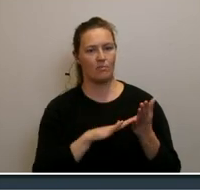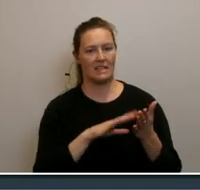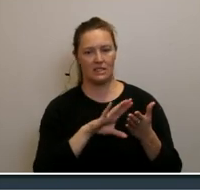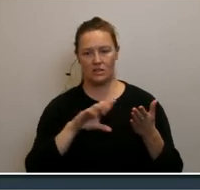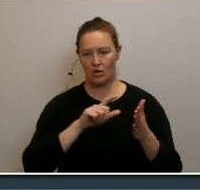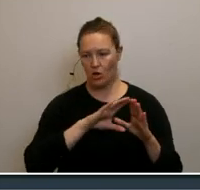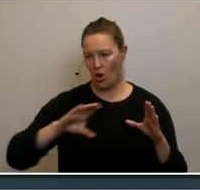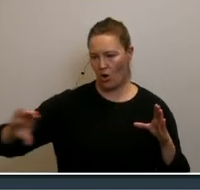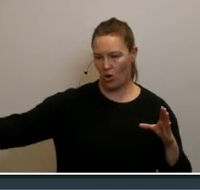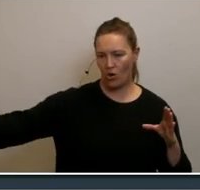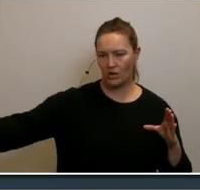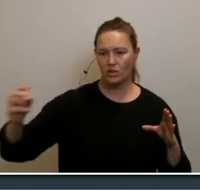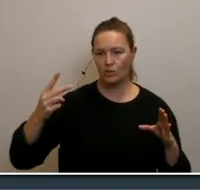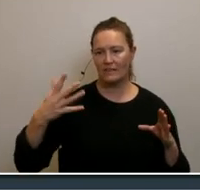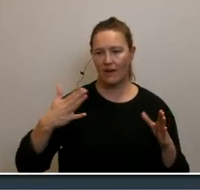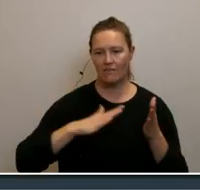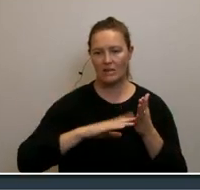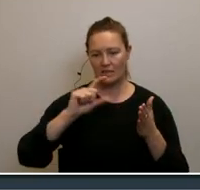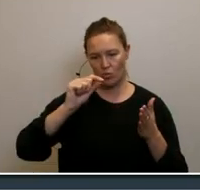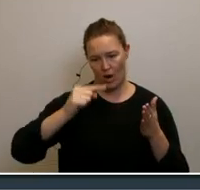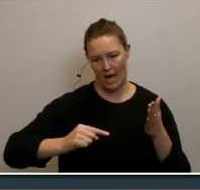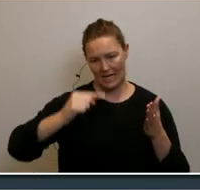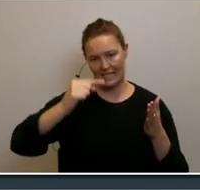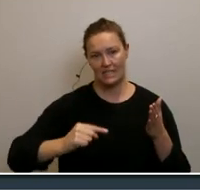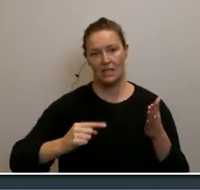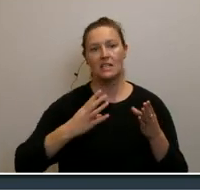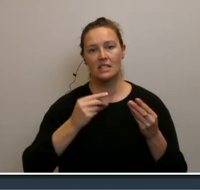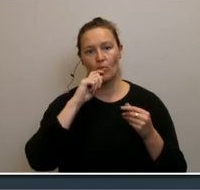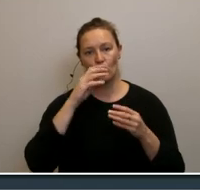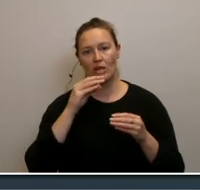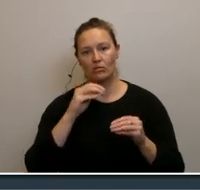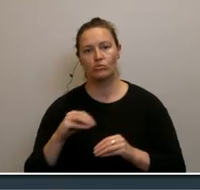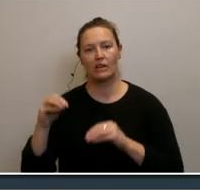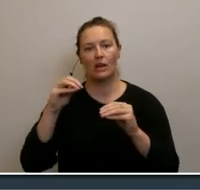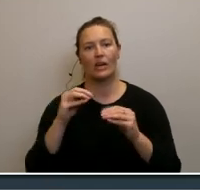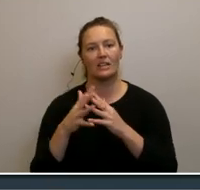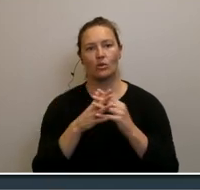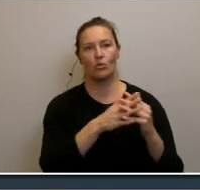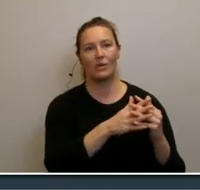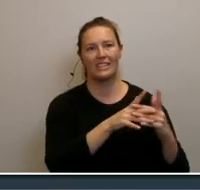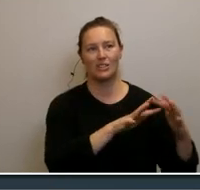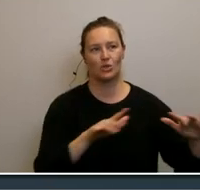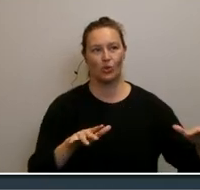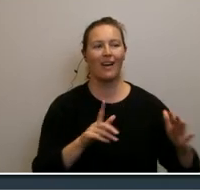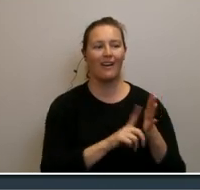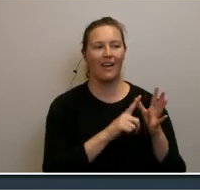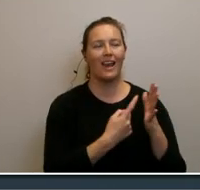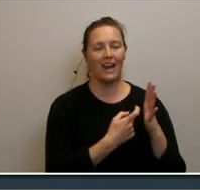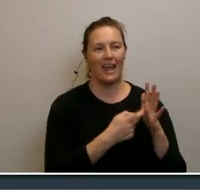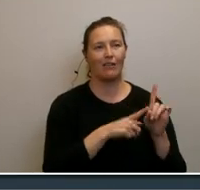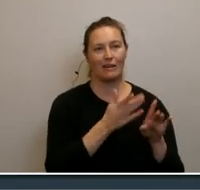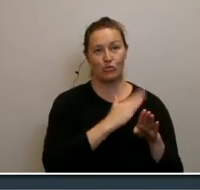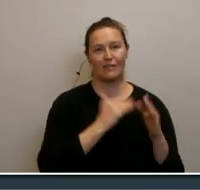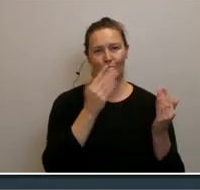wide. Some of that will be relocated to West Shore. And Larry would be delighted with that. But I think